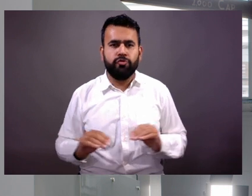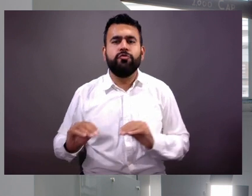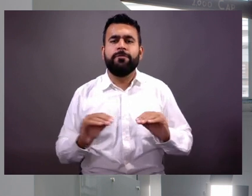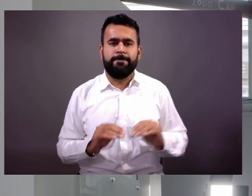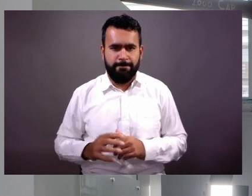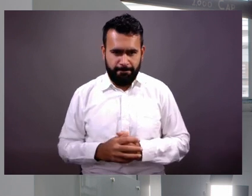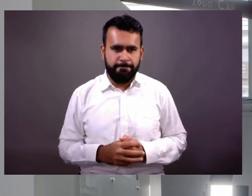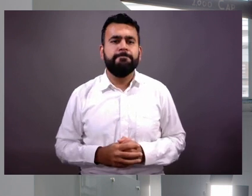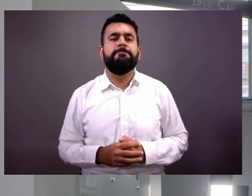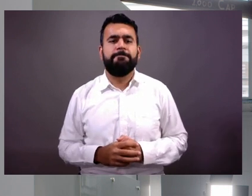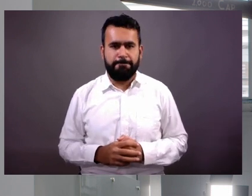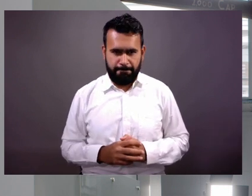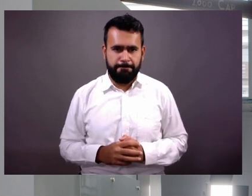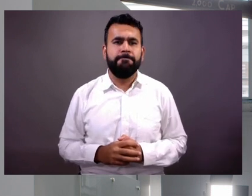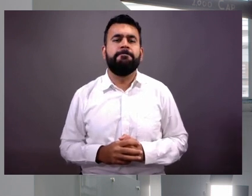Switch.